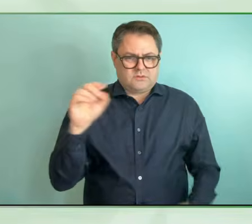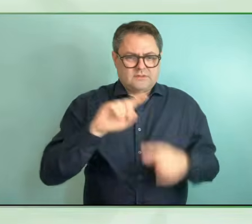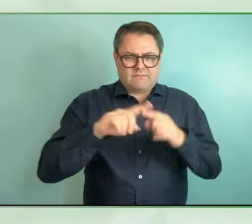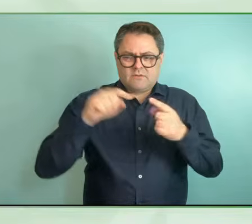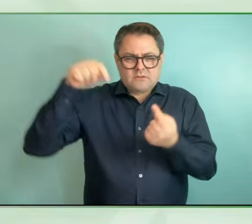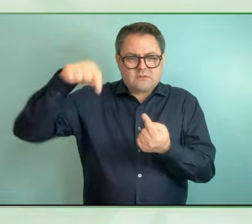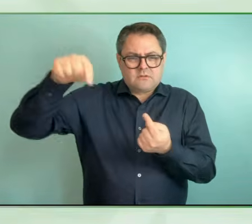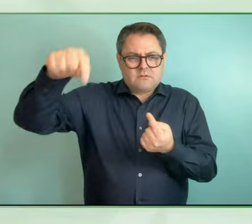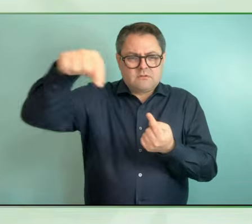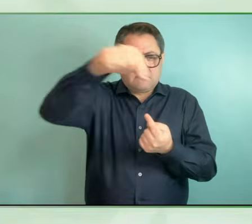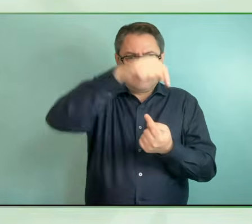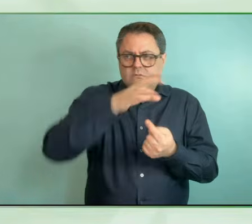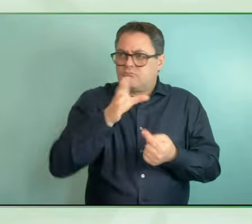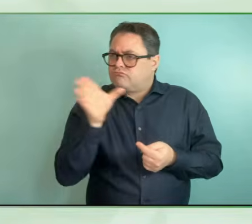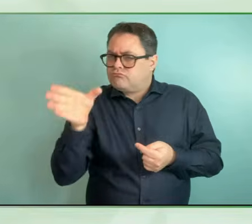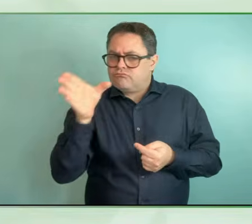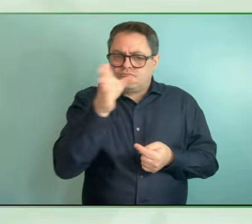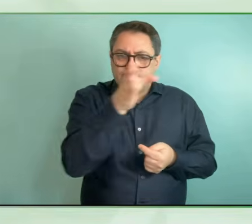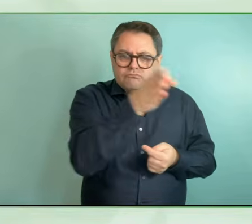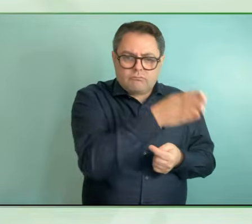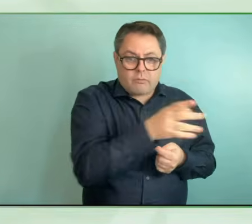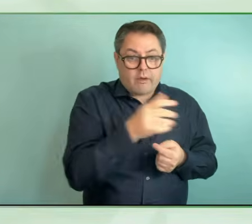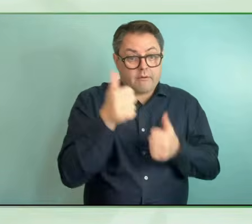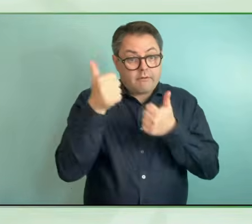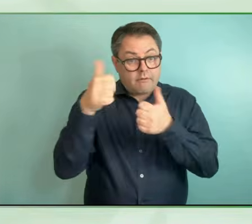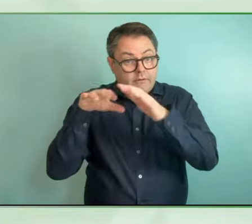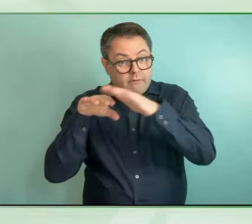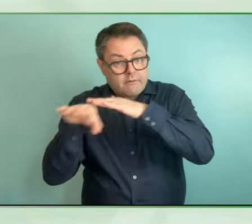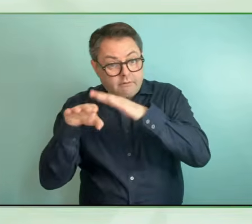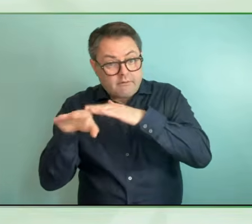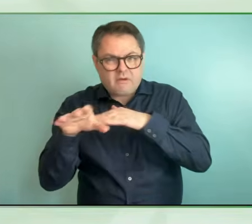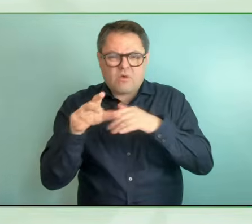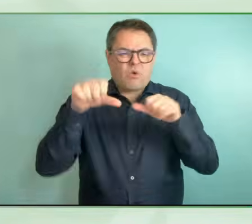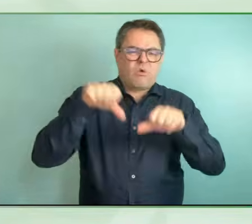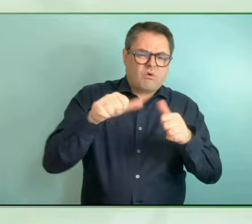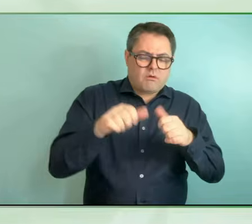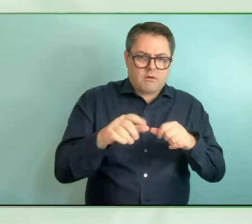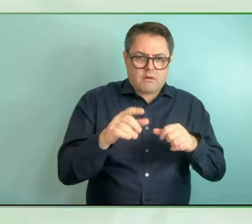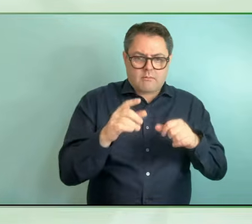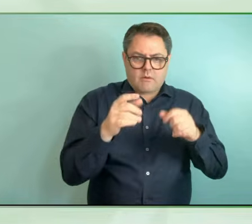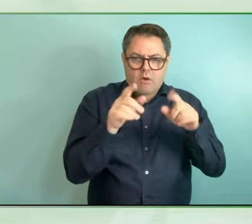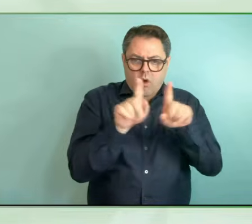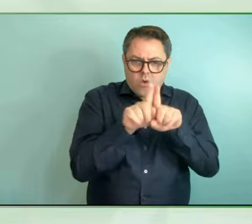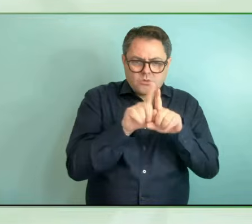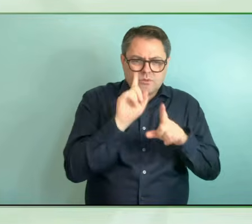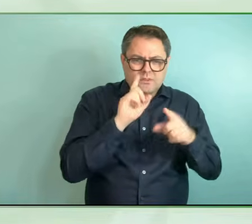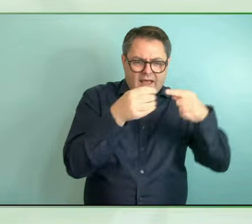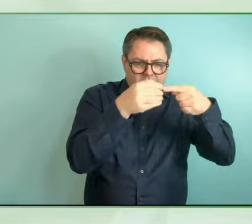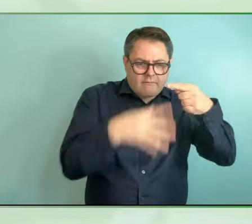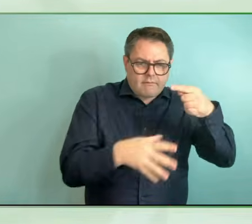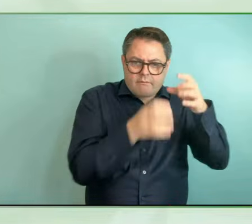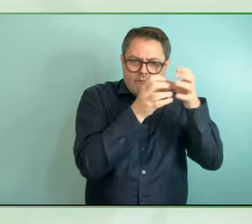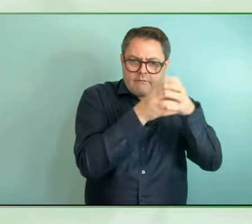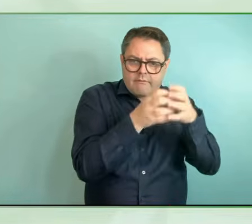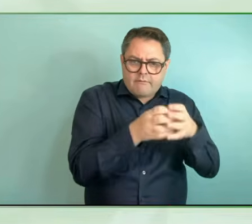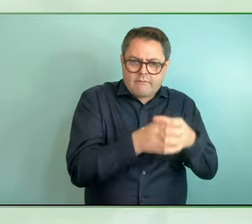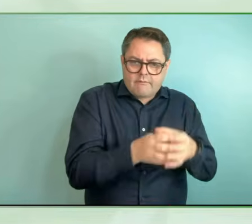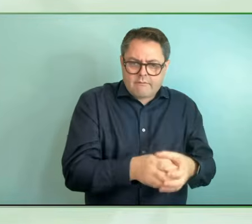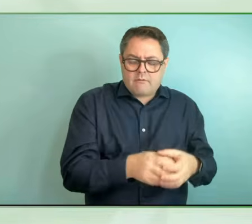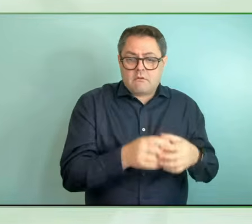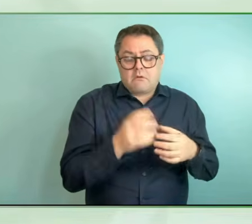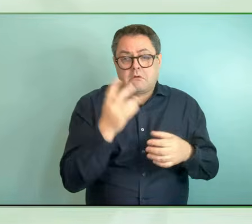you see that there are different categories that also have ratings. So at the moment we have